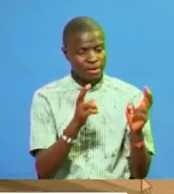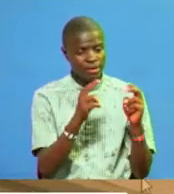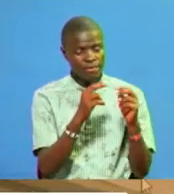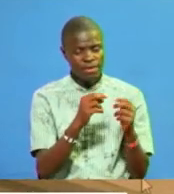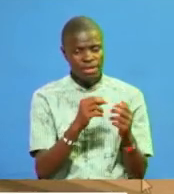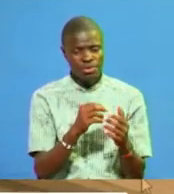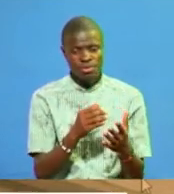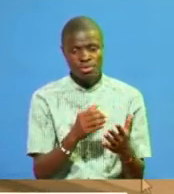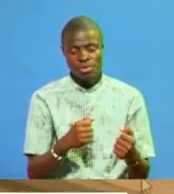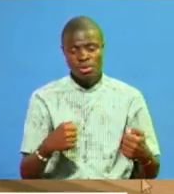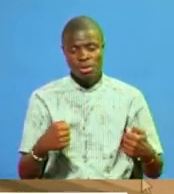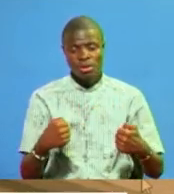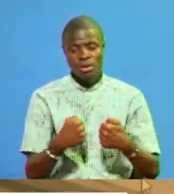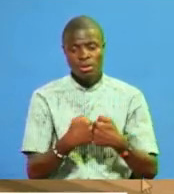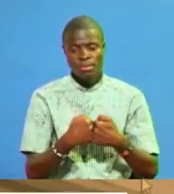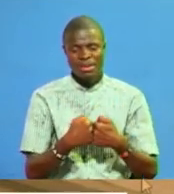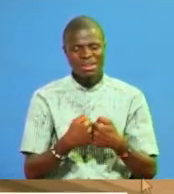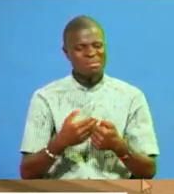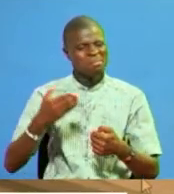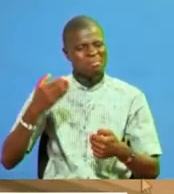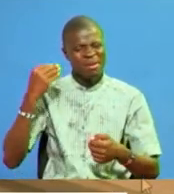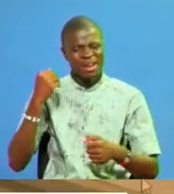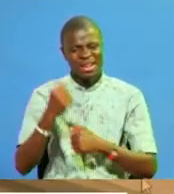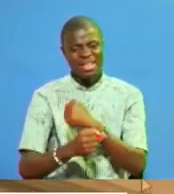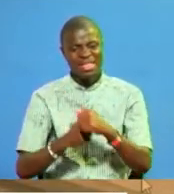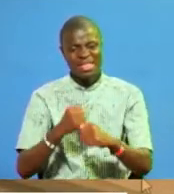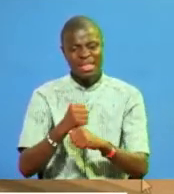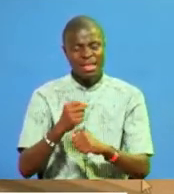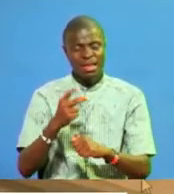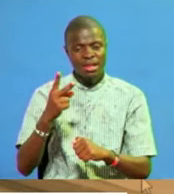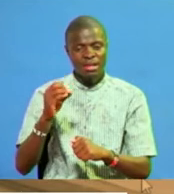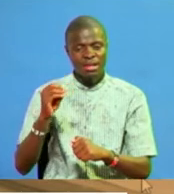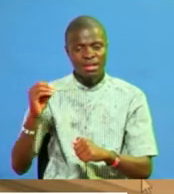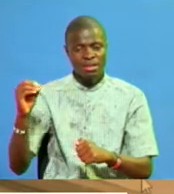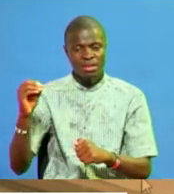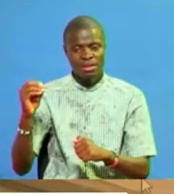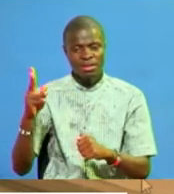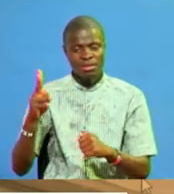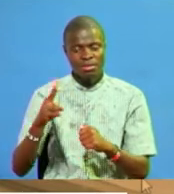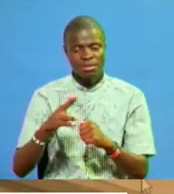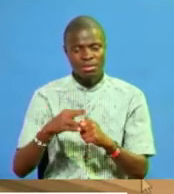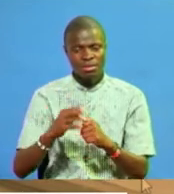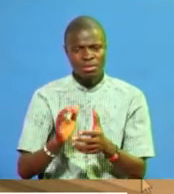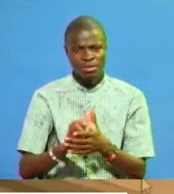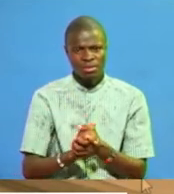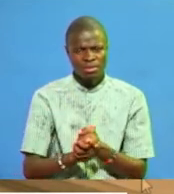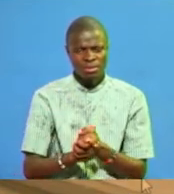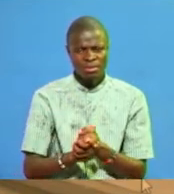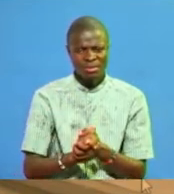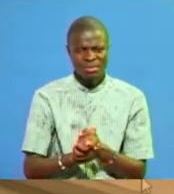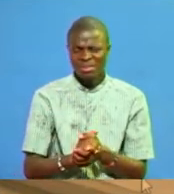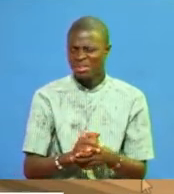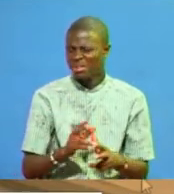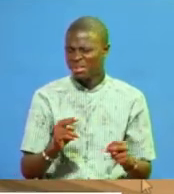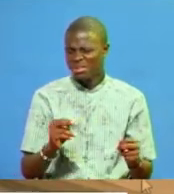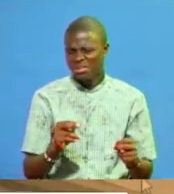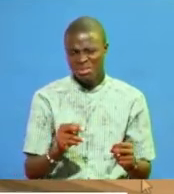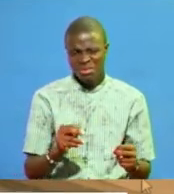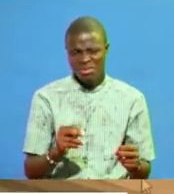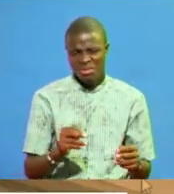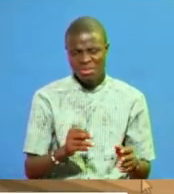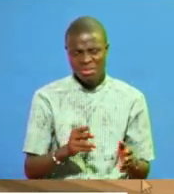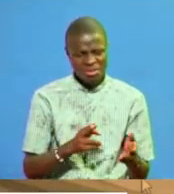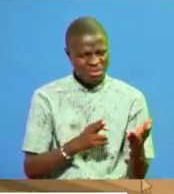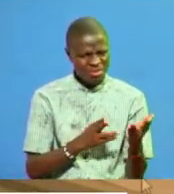in the year 2009 by an anonymous entity. We don't know whether it's one person or many people, but they